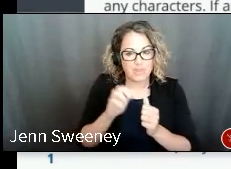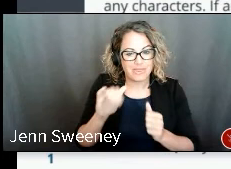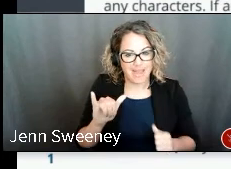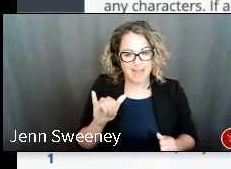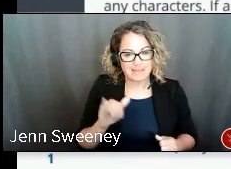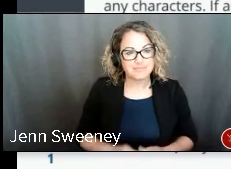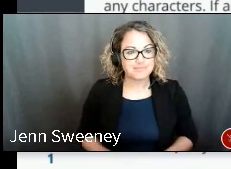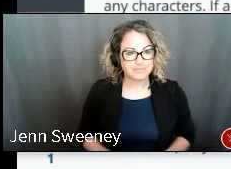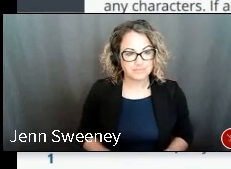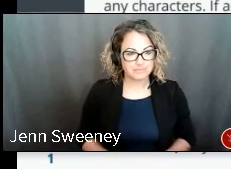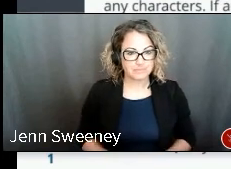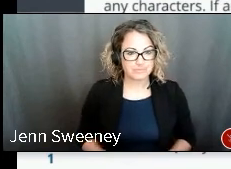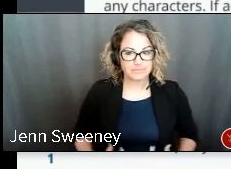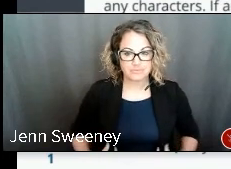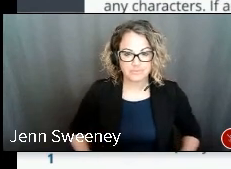again.